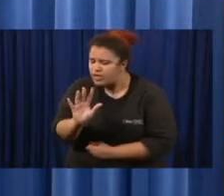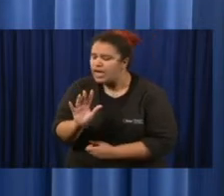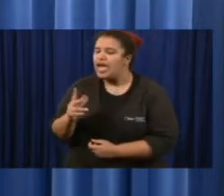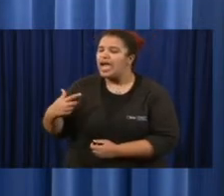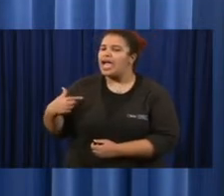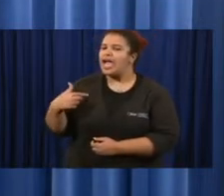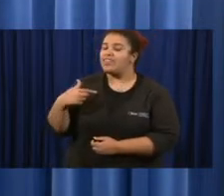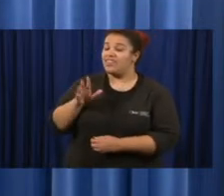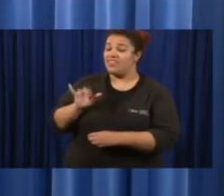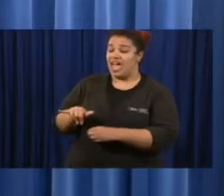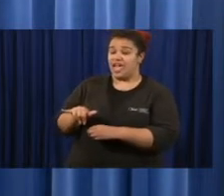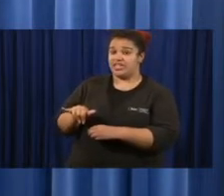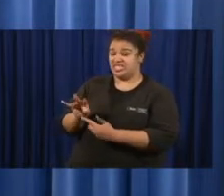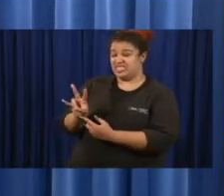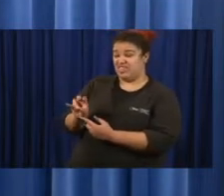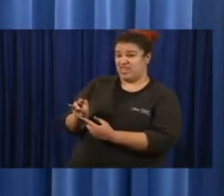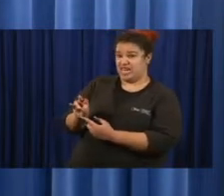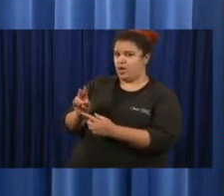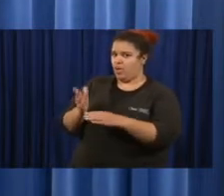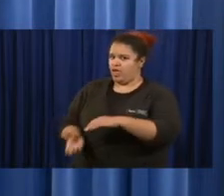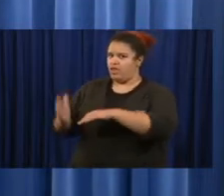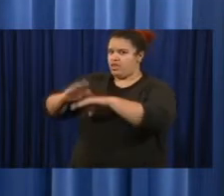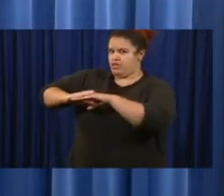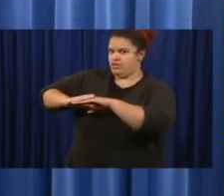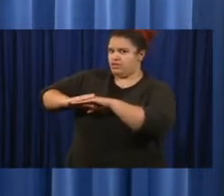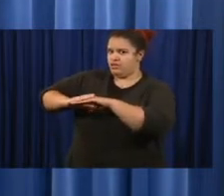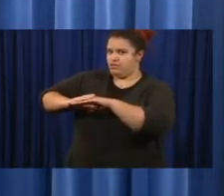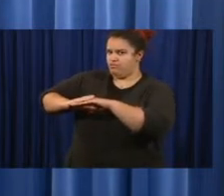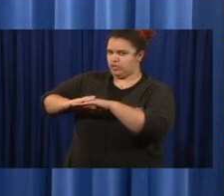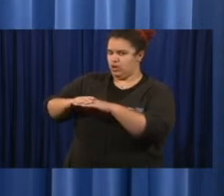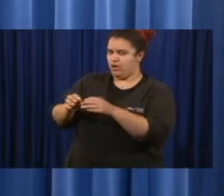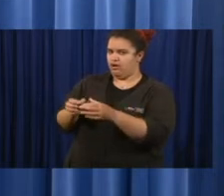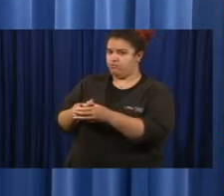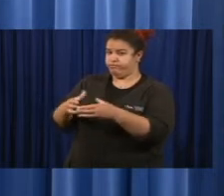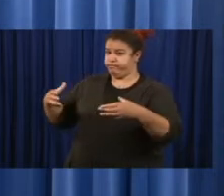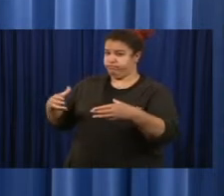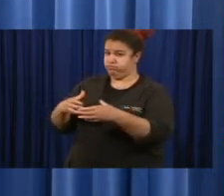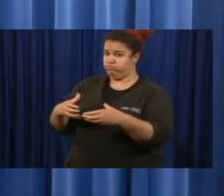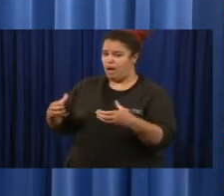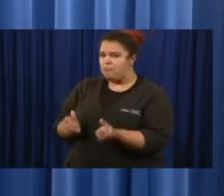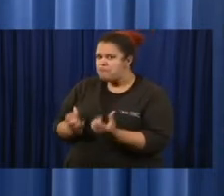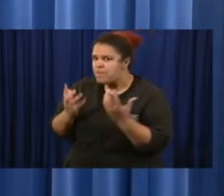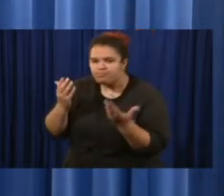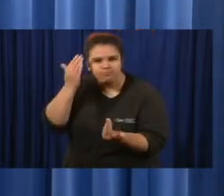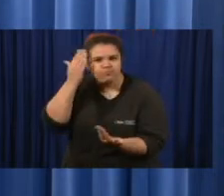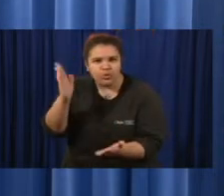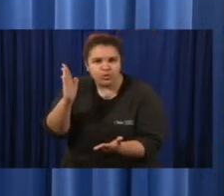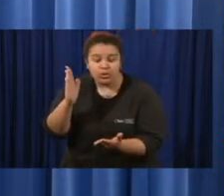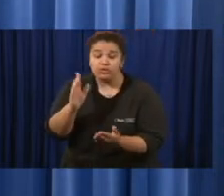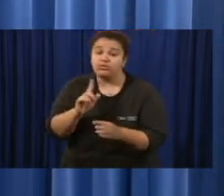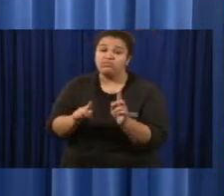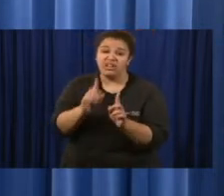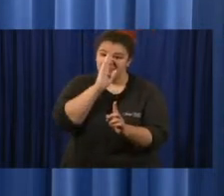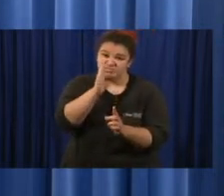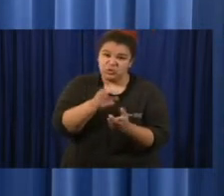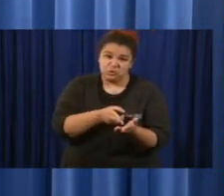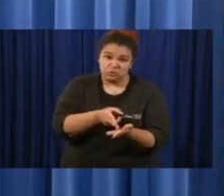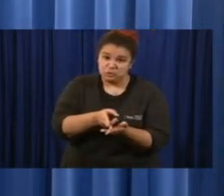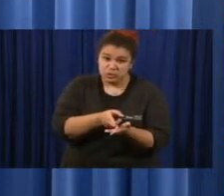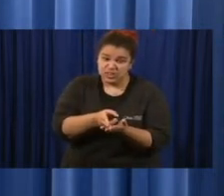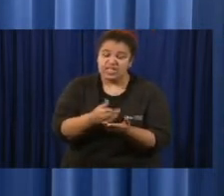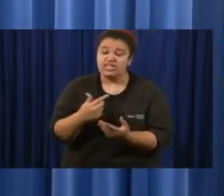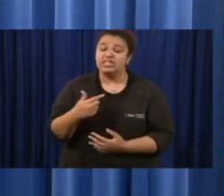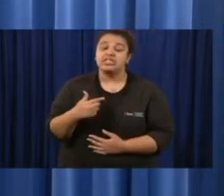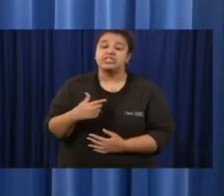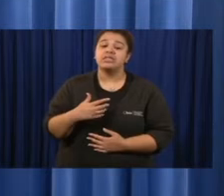to increase that, and frankly, I don't know yet how big a group that will be. The truth is that we rely,